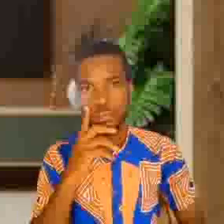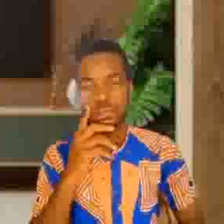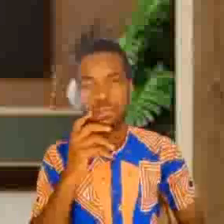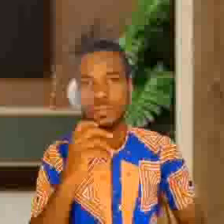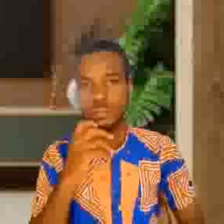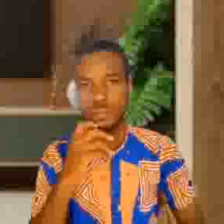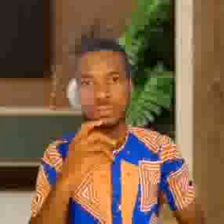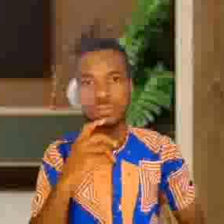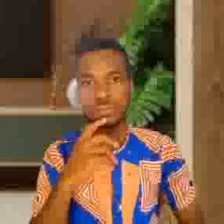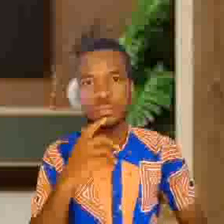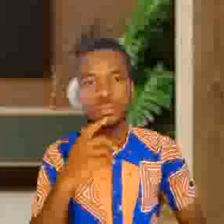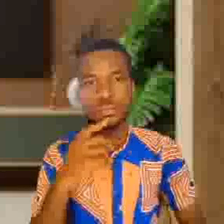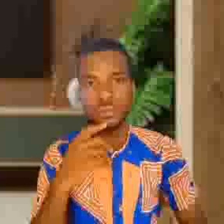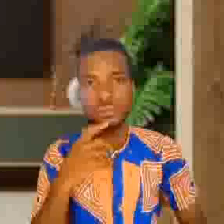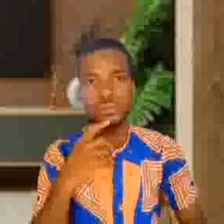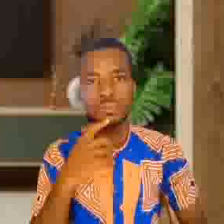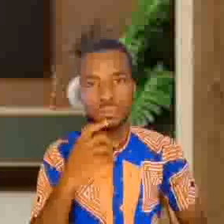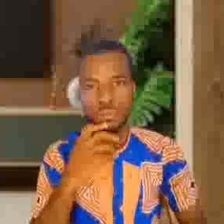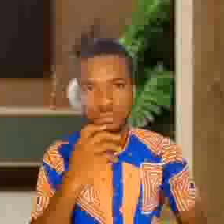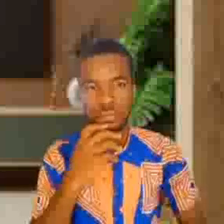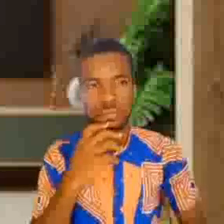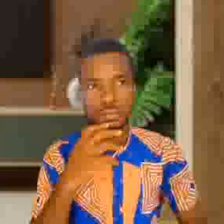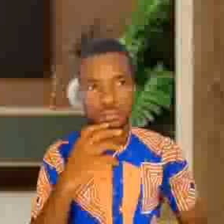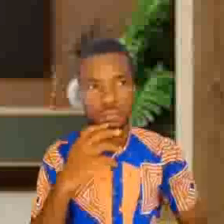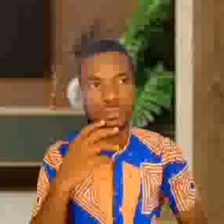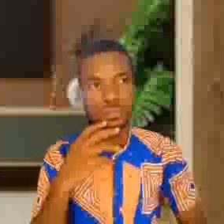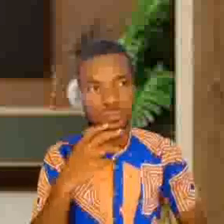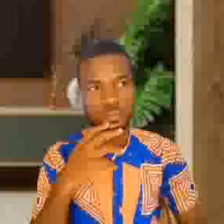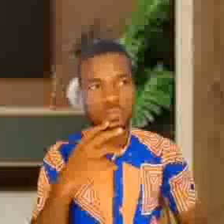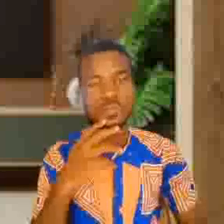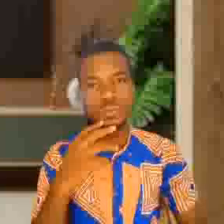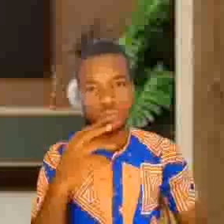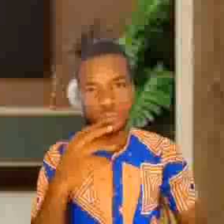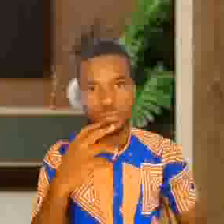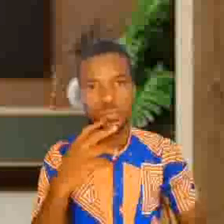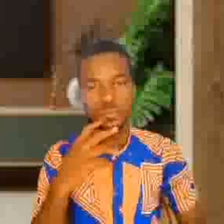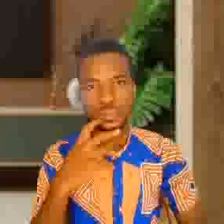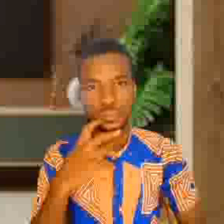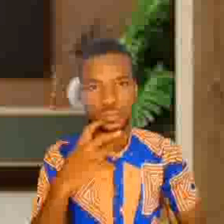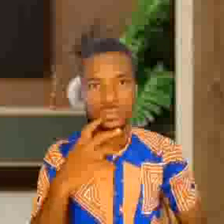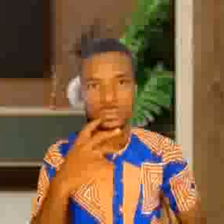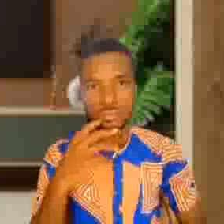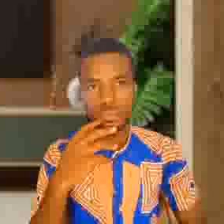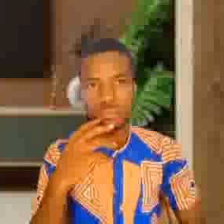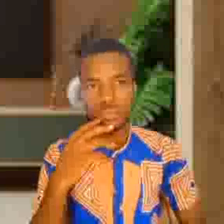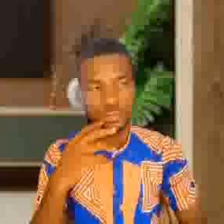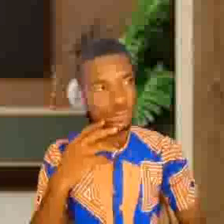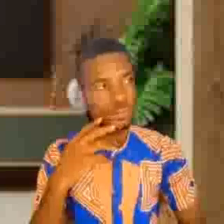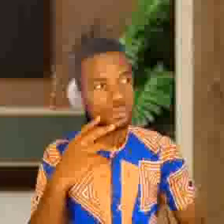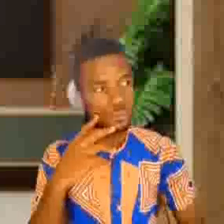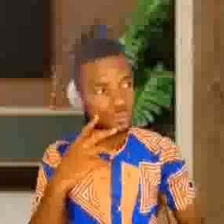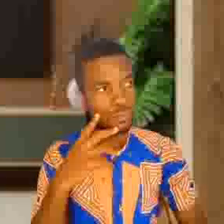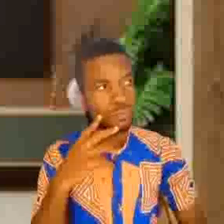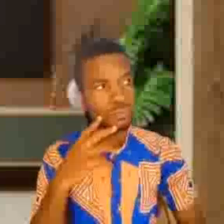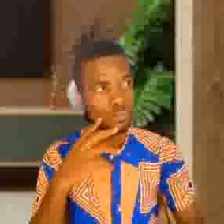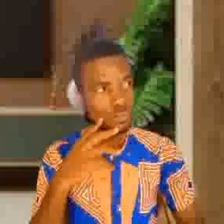my competence is in the area of the oil industry, and we value things in dollars in that industry. So when you're talking naira,